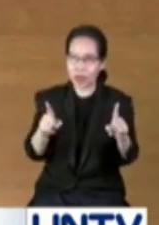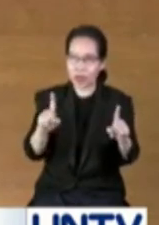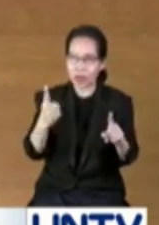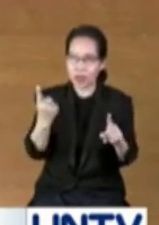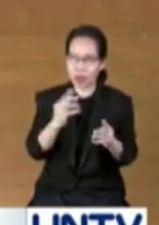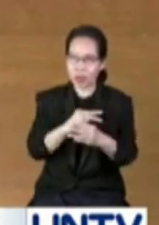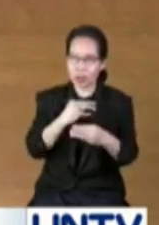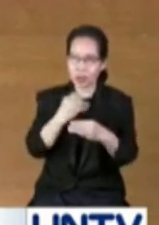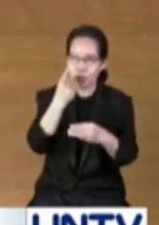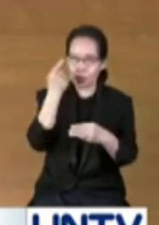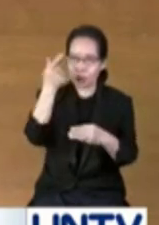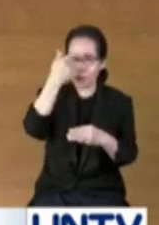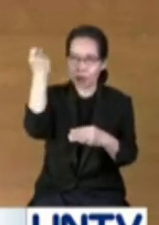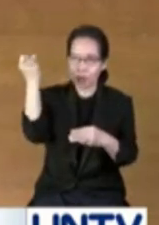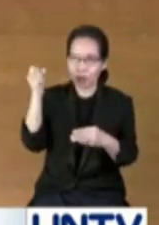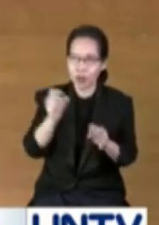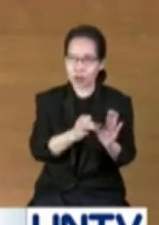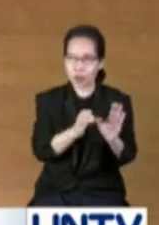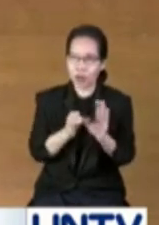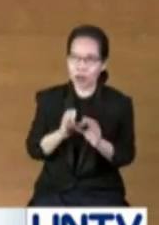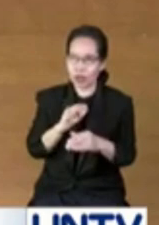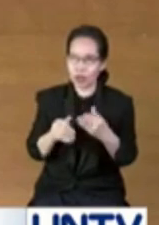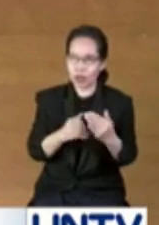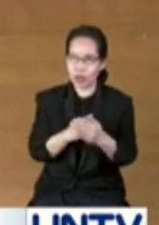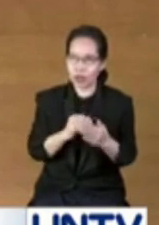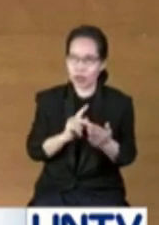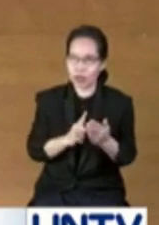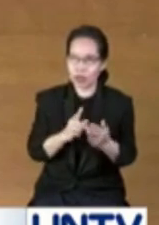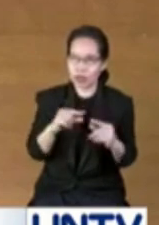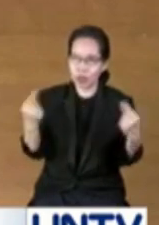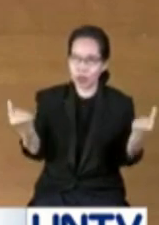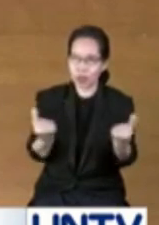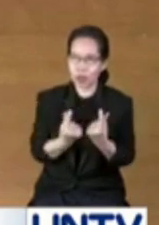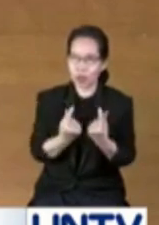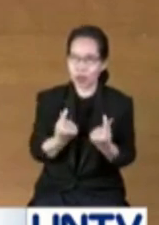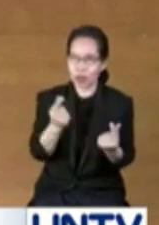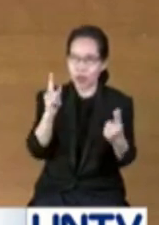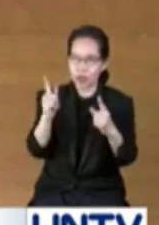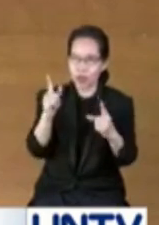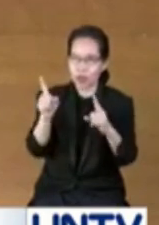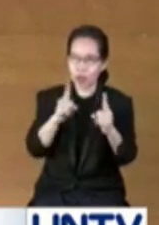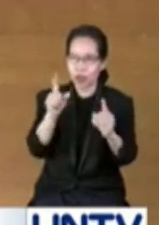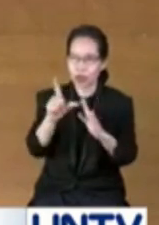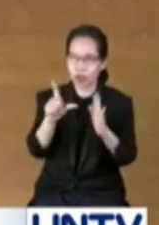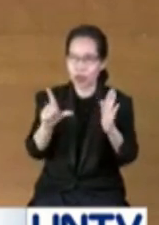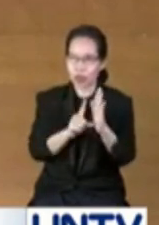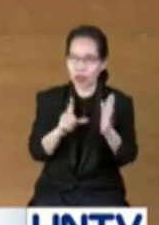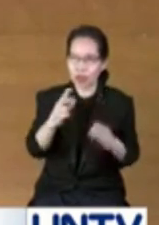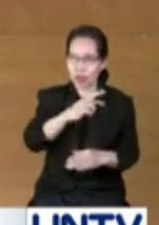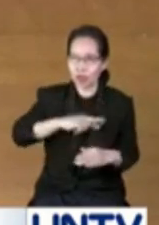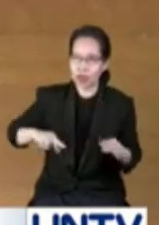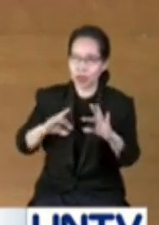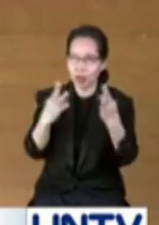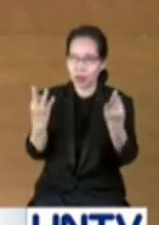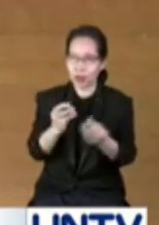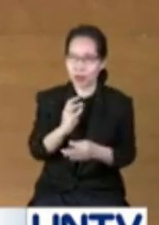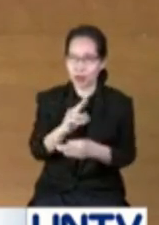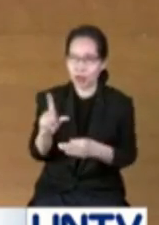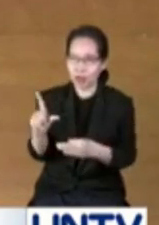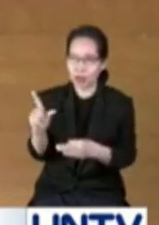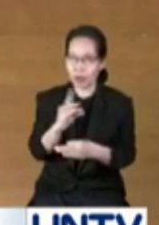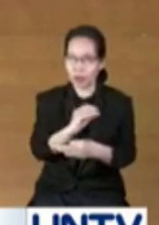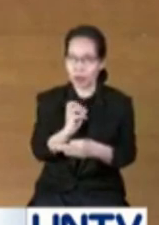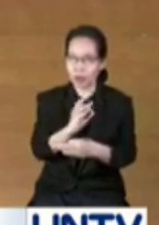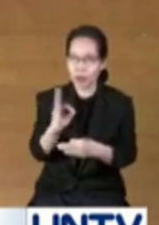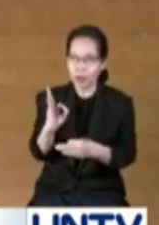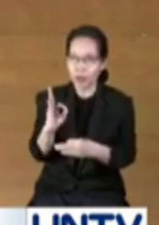the cooperation of all key groups. We talked to the local governments, the royal families, the MNLF, the IMLF, MILF,